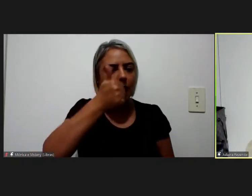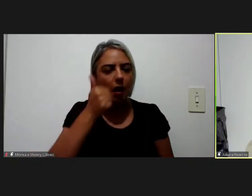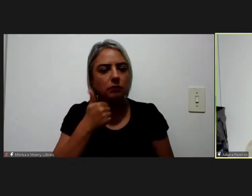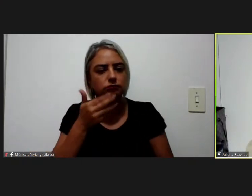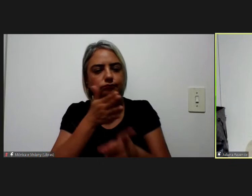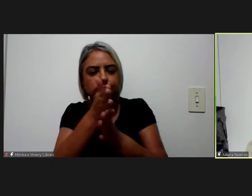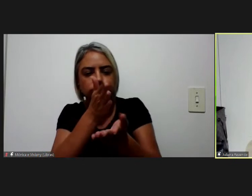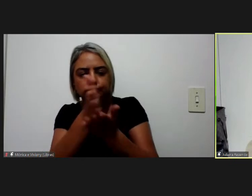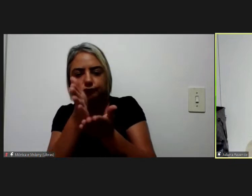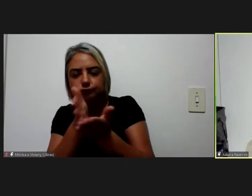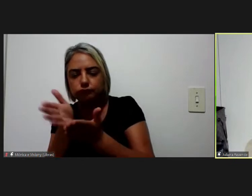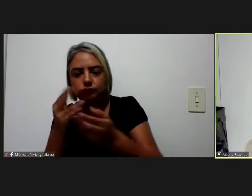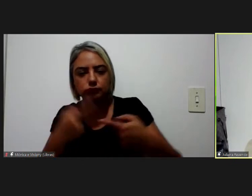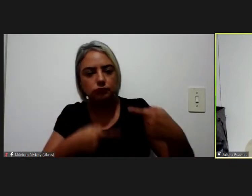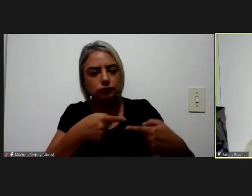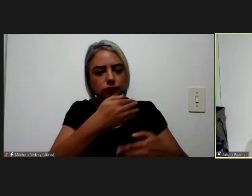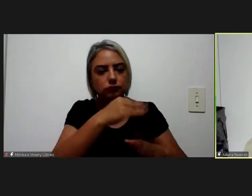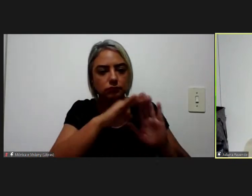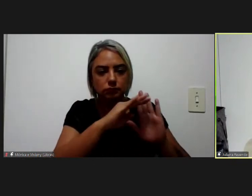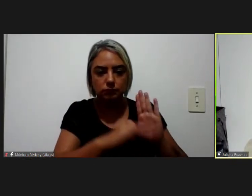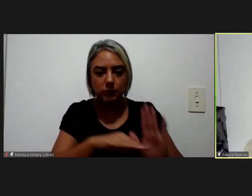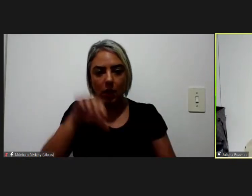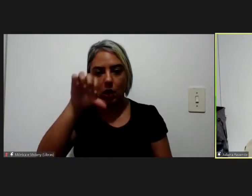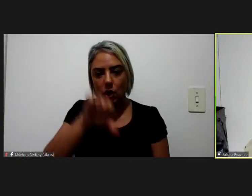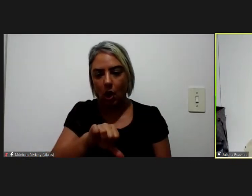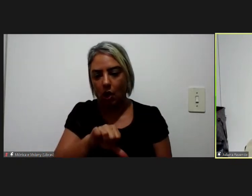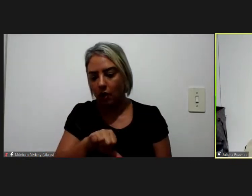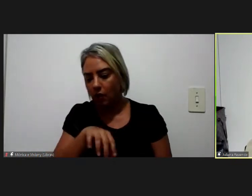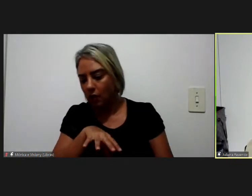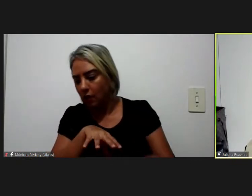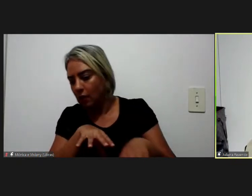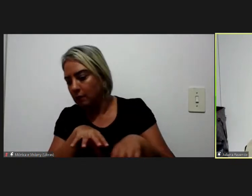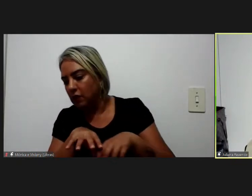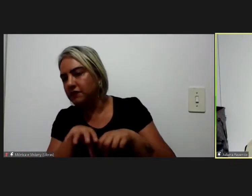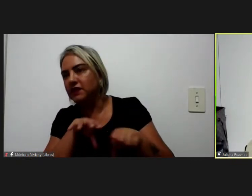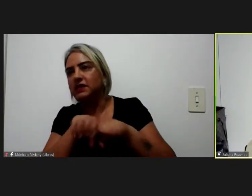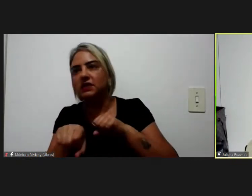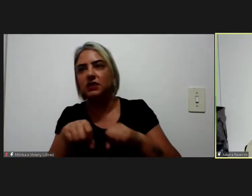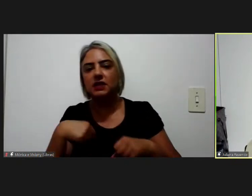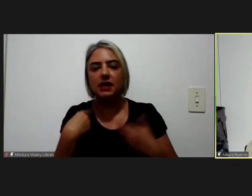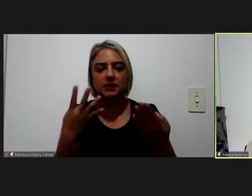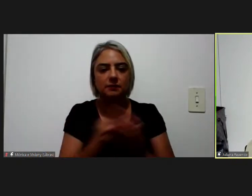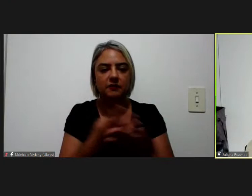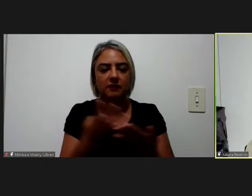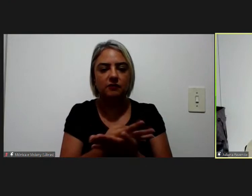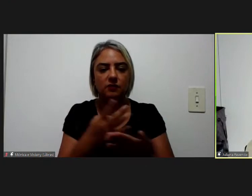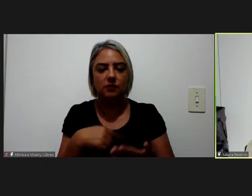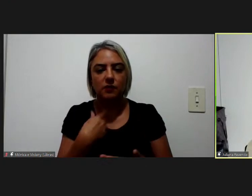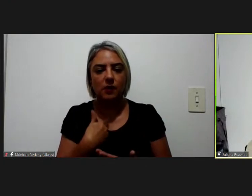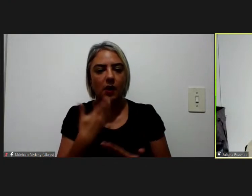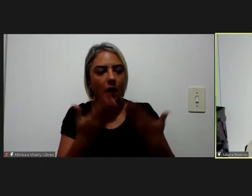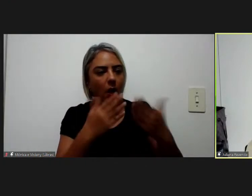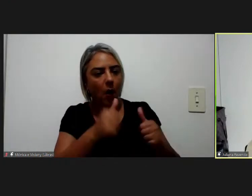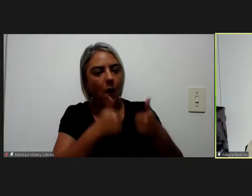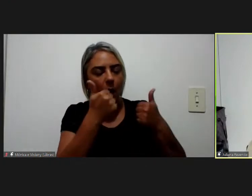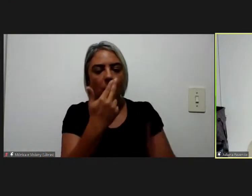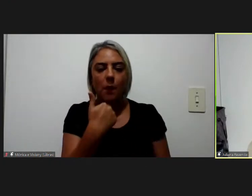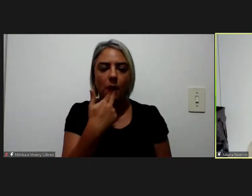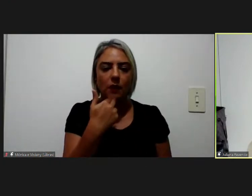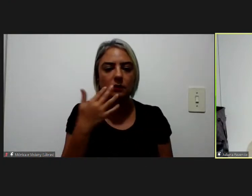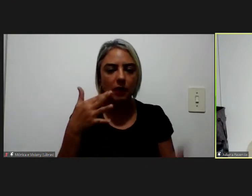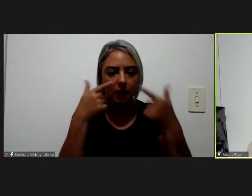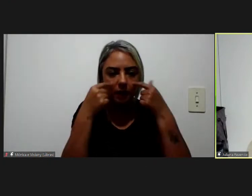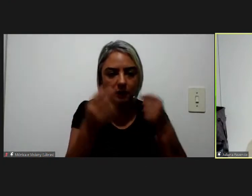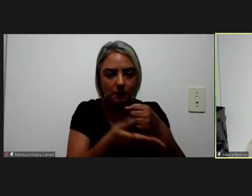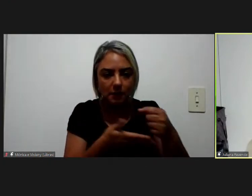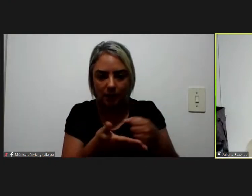redirecionamento de improvement and políticas or públicas. redirection of 9. policy and program. Formar rede entre 9, países form a para network fortalecimento between e qualificação countries da nutrição for the nas strengthening and